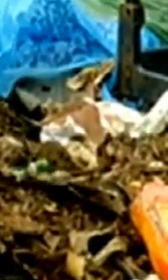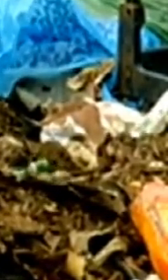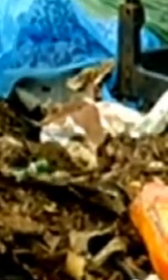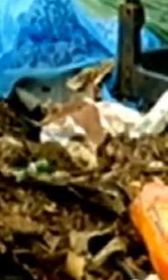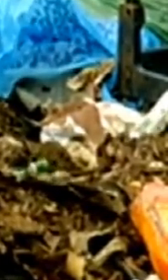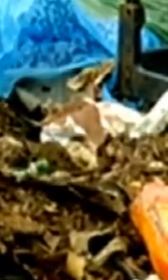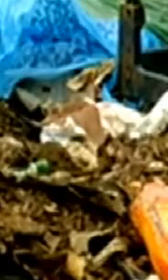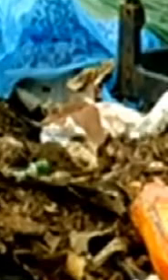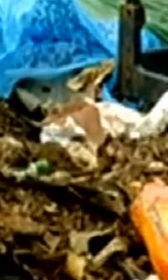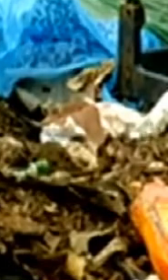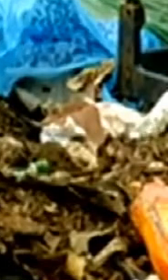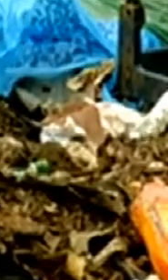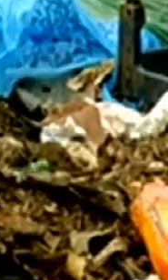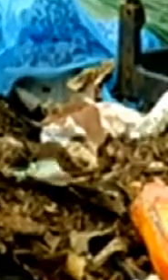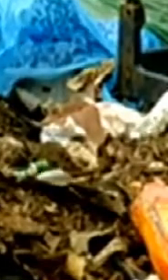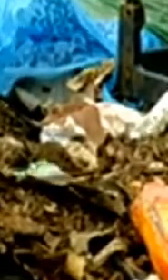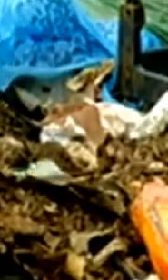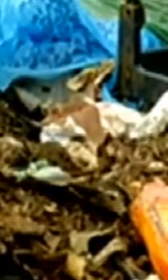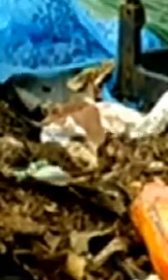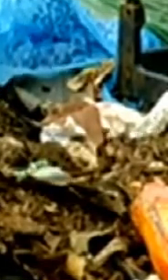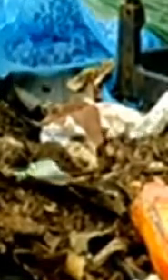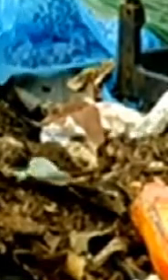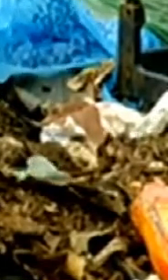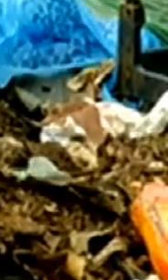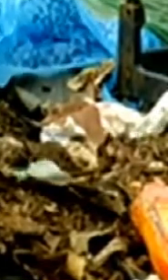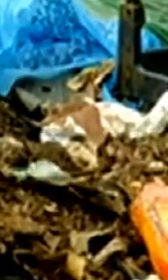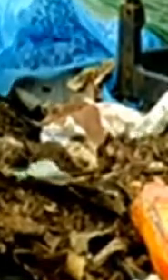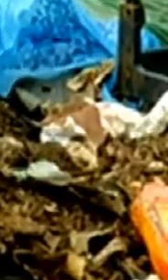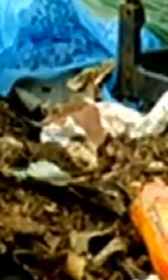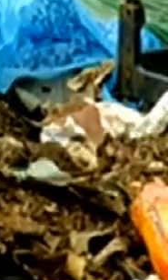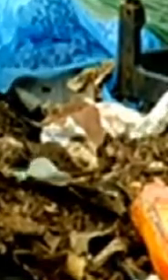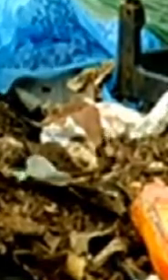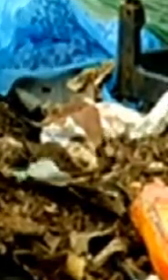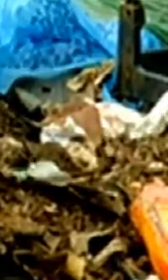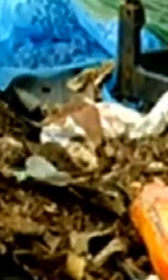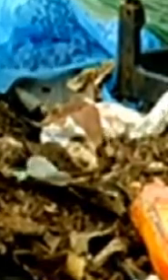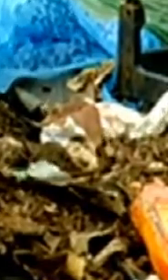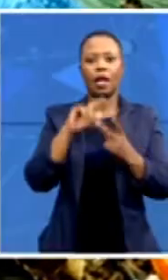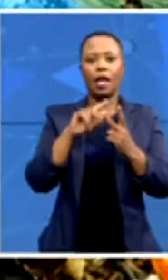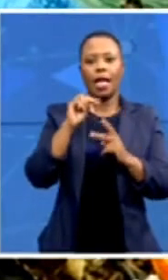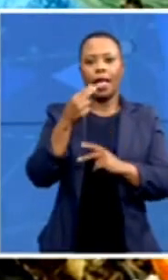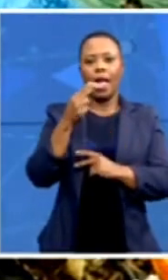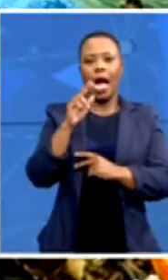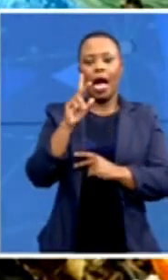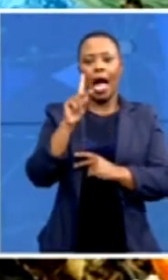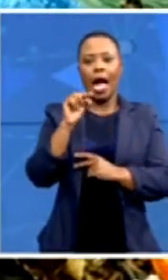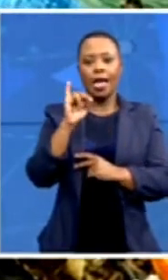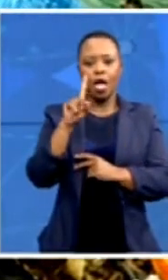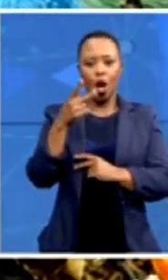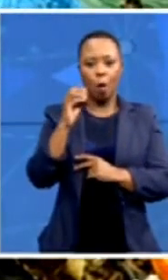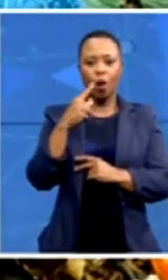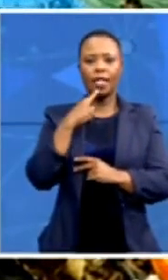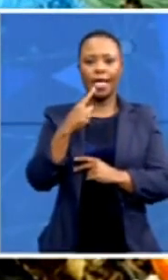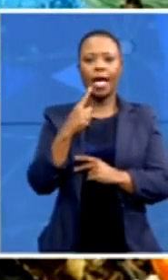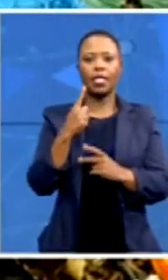family. You'll remember that speaking to SABC yesterday, and Ntombela said that the deaths in this province have decreased compared